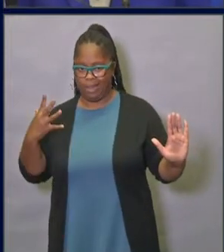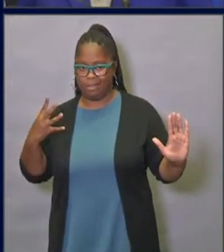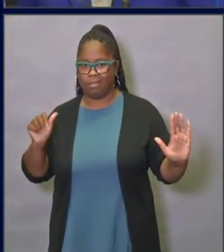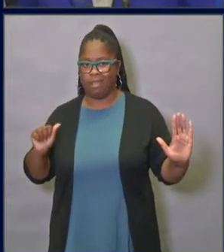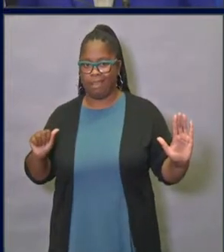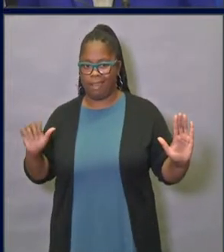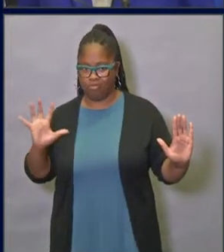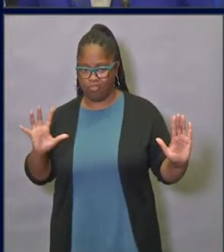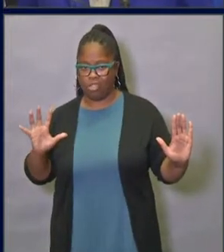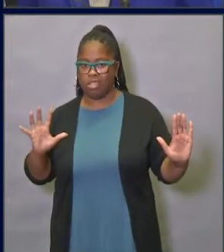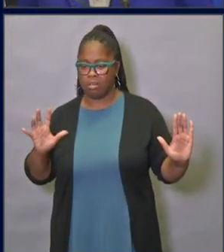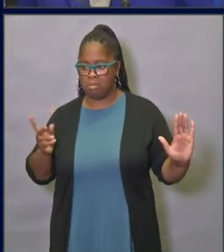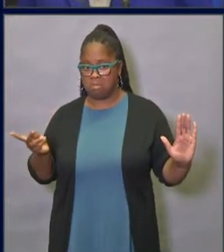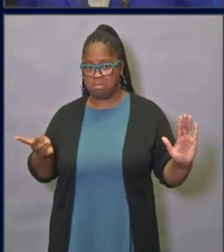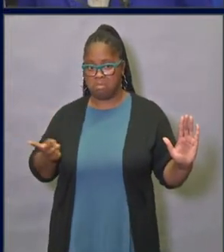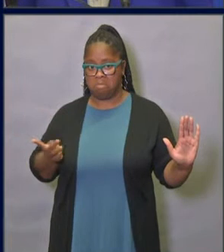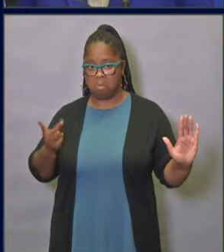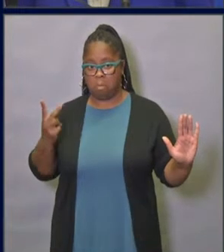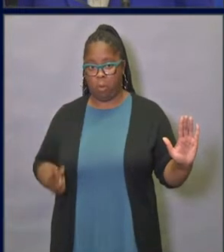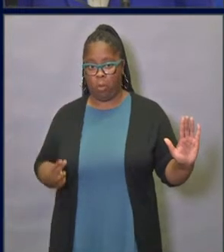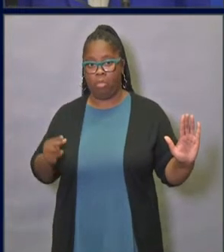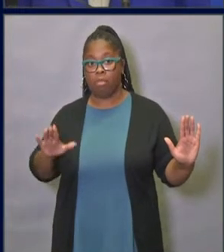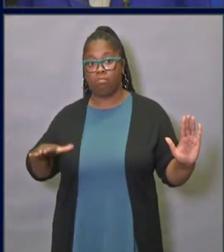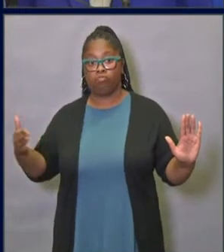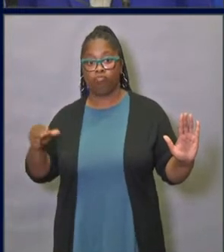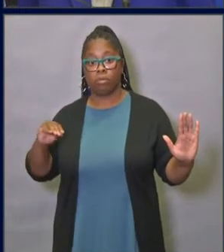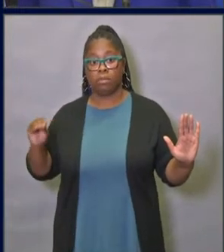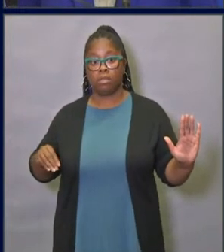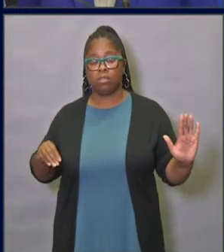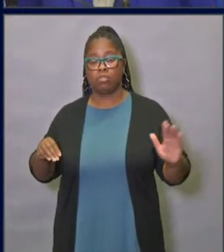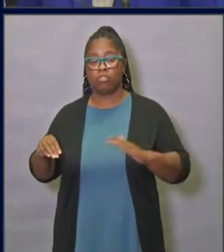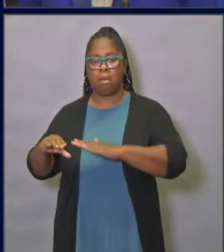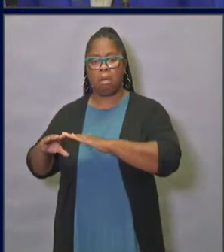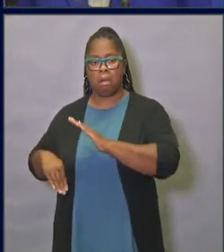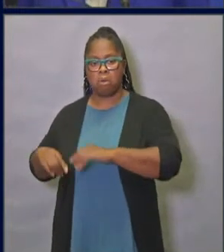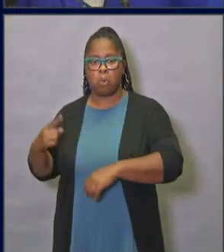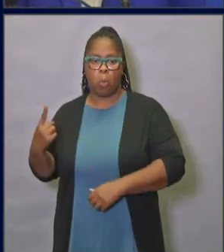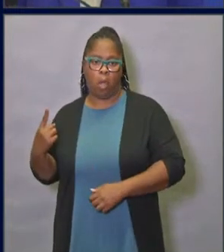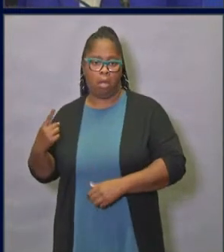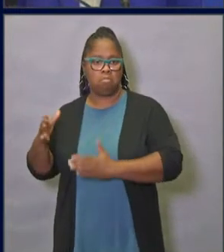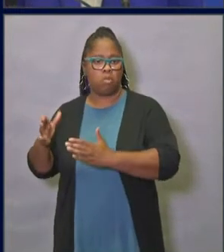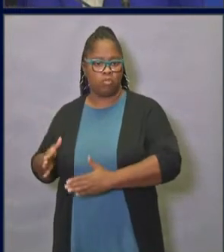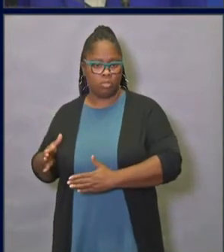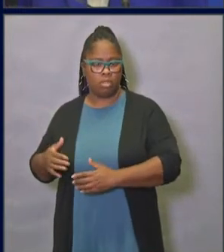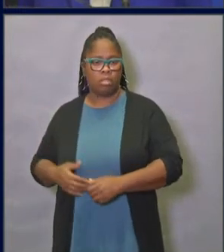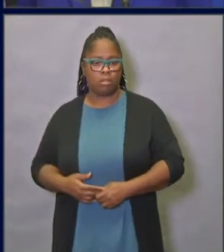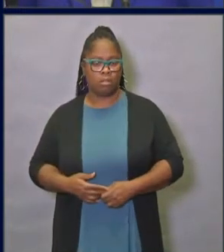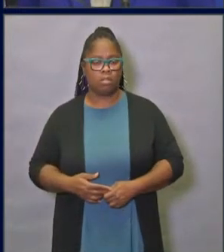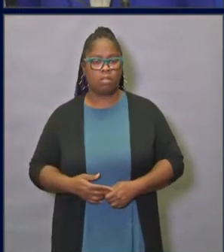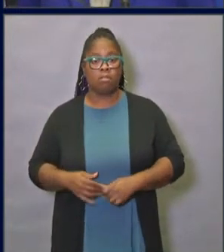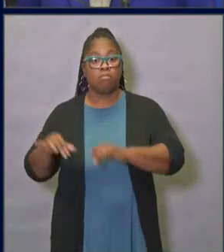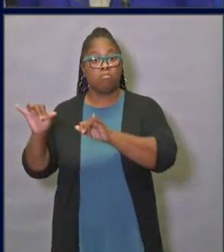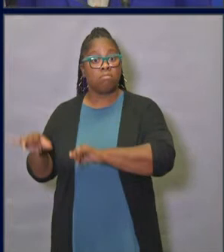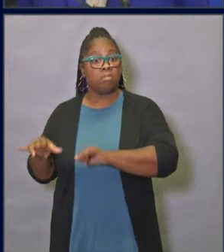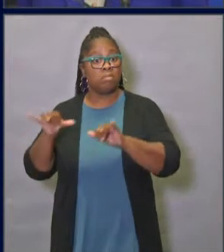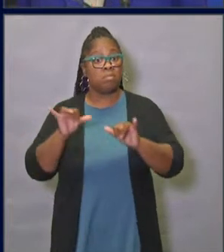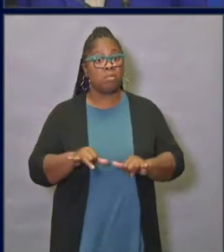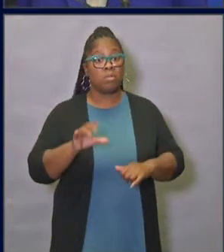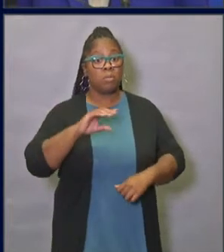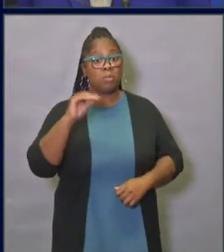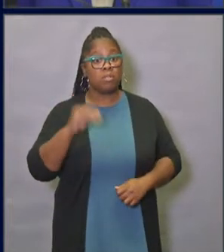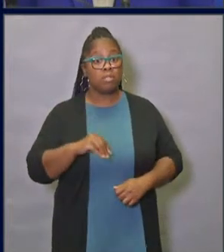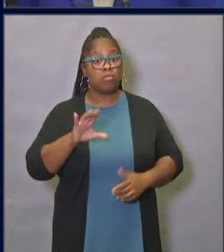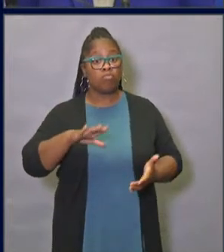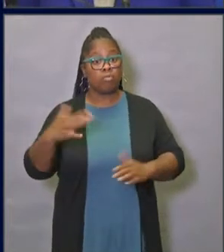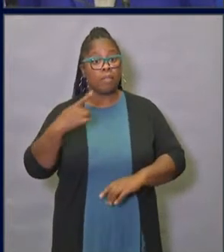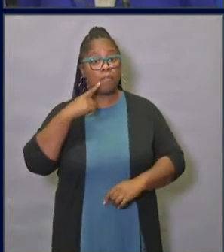Asian residents, both who have a mortality rate of slightly less than 1 per 100,000. Similarly, the mortality rate